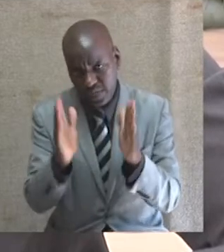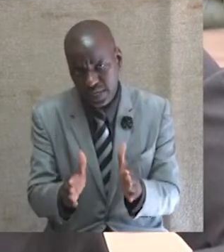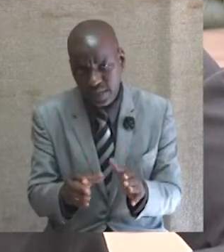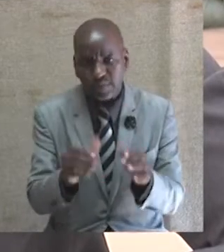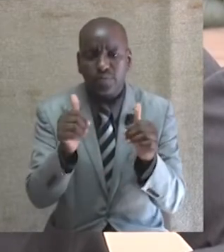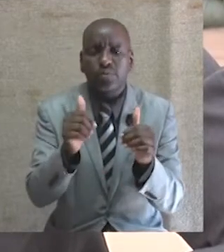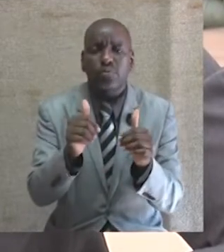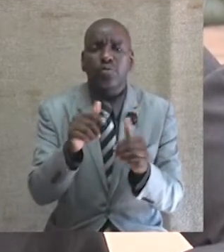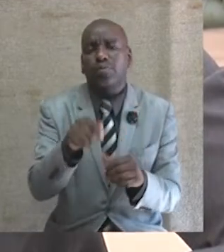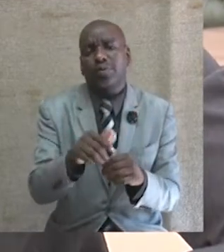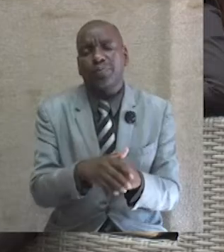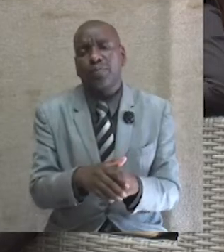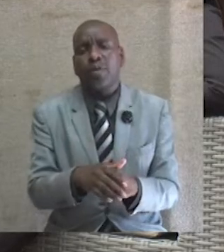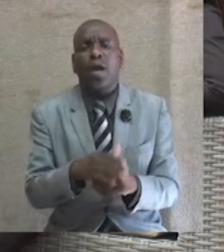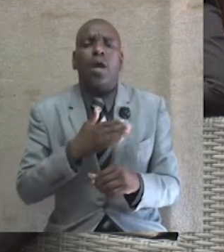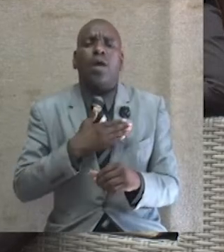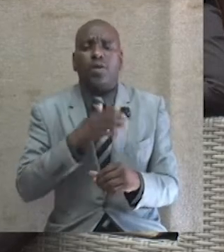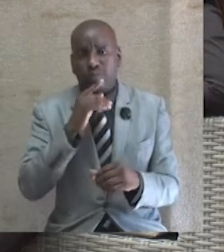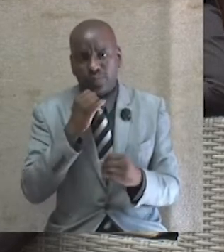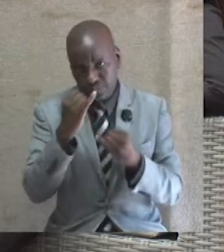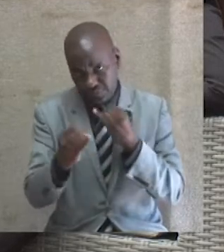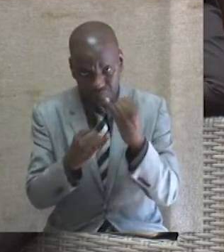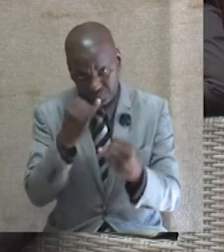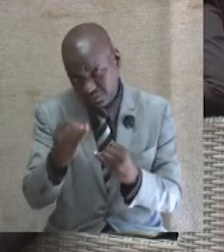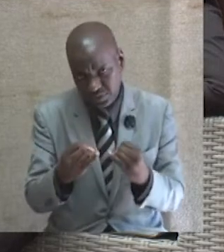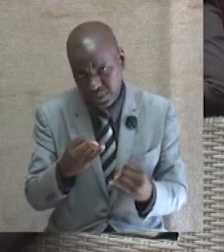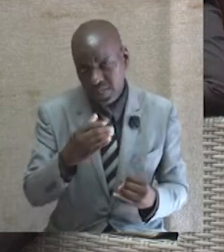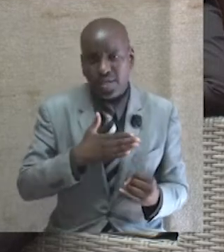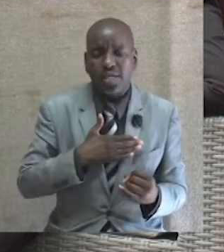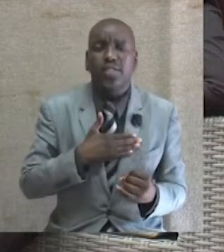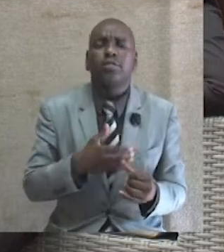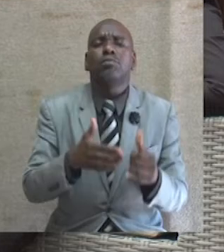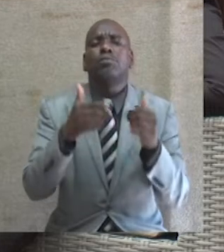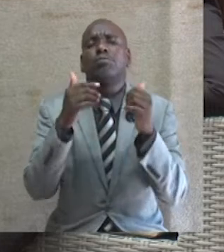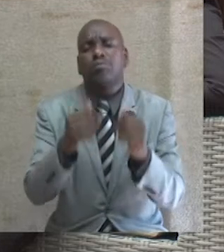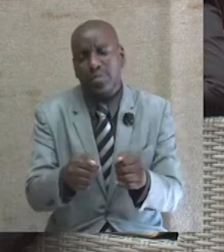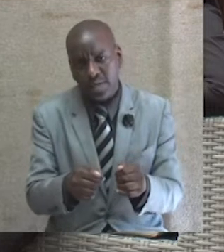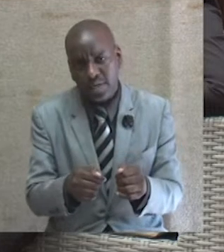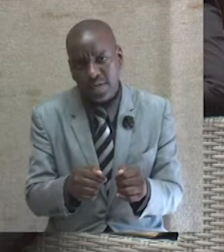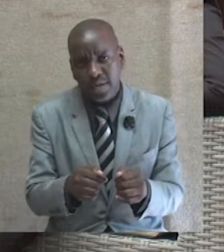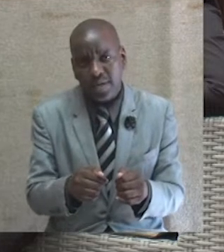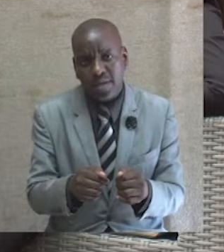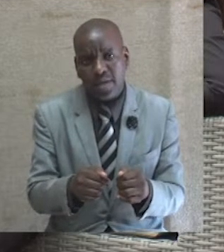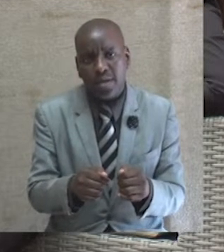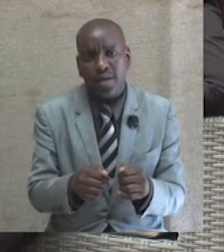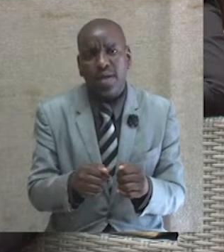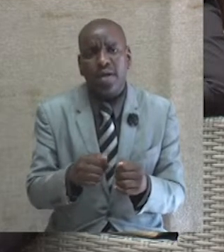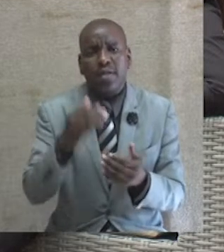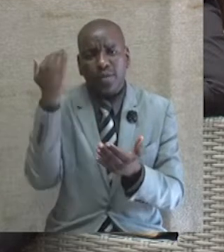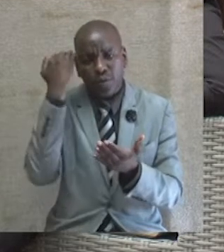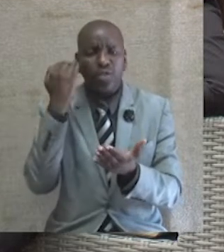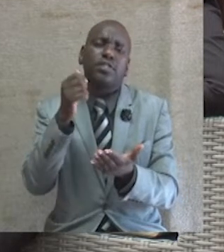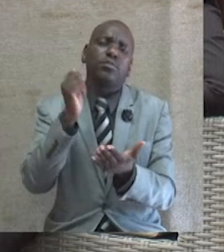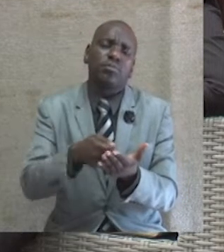representative. Rujeko, maybe your last words? I wanted to talk about, the need to even demystify the